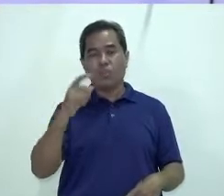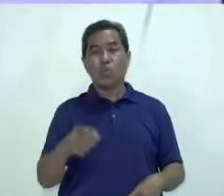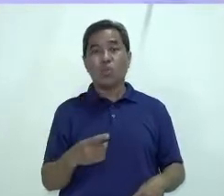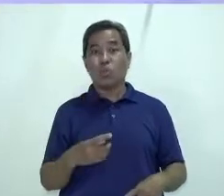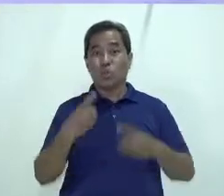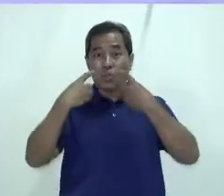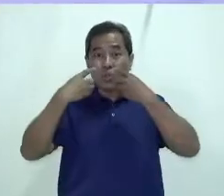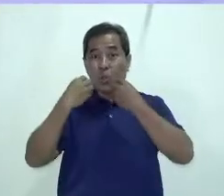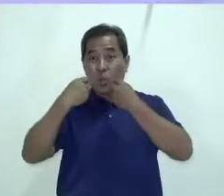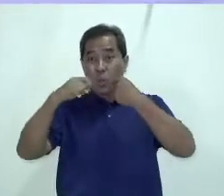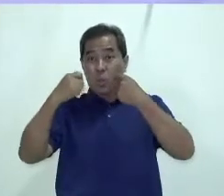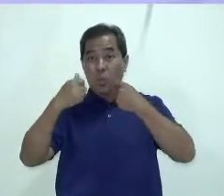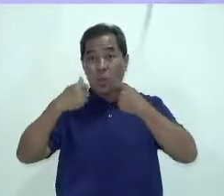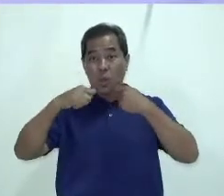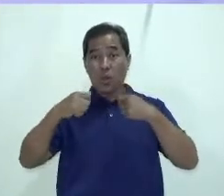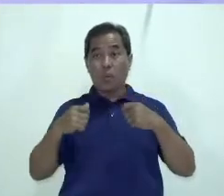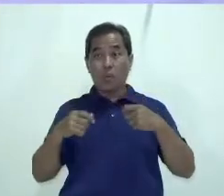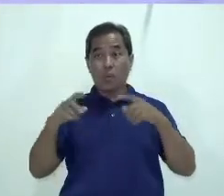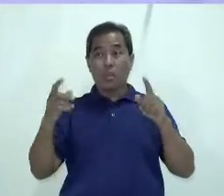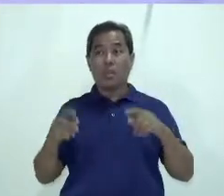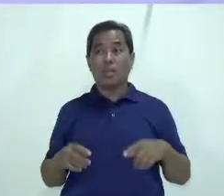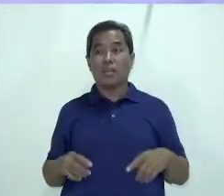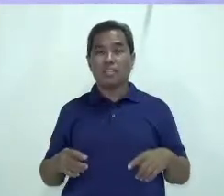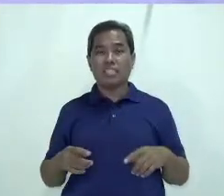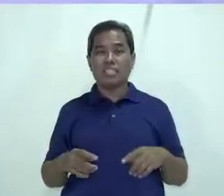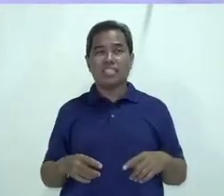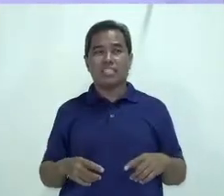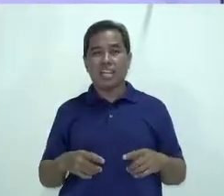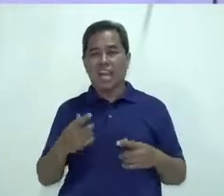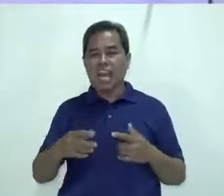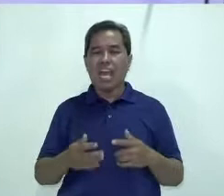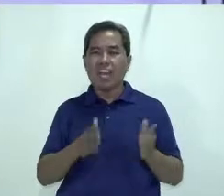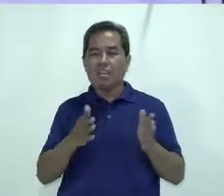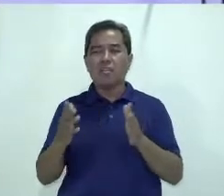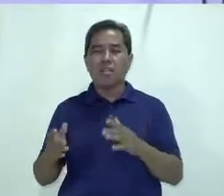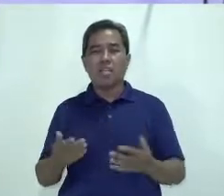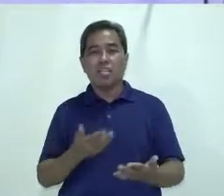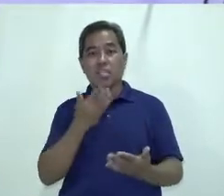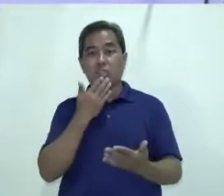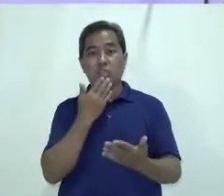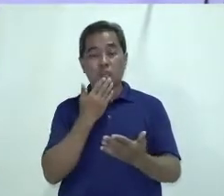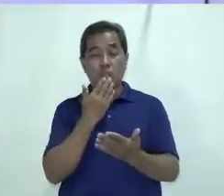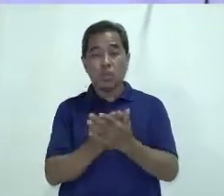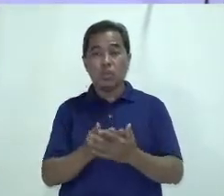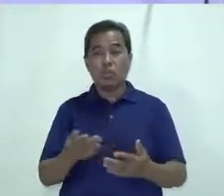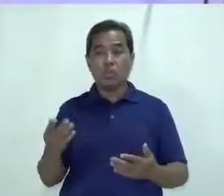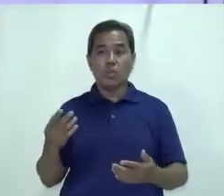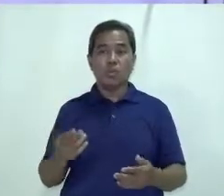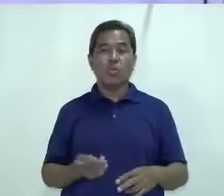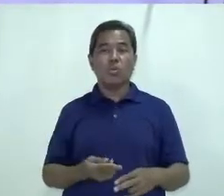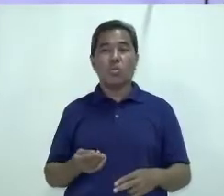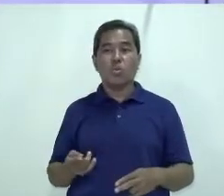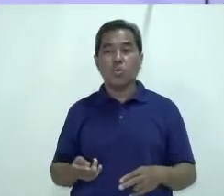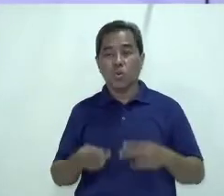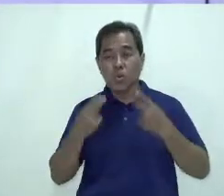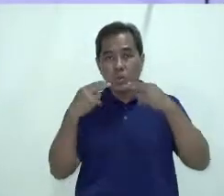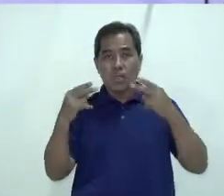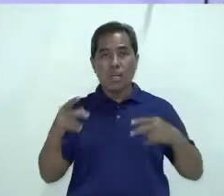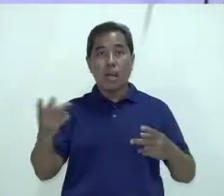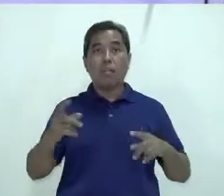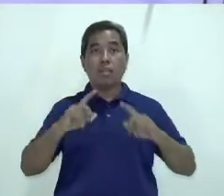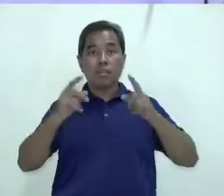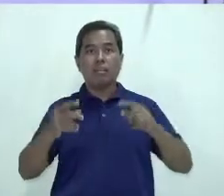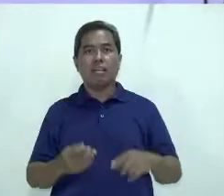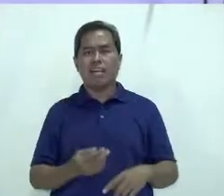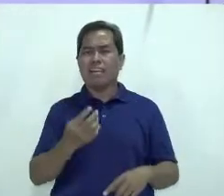are and preparing them to receive the good news that we're going to share. But they discerned in their spirit that